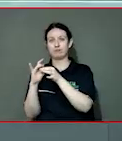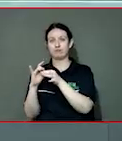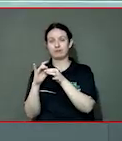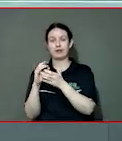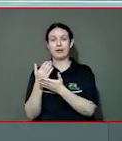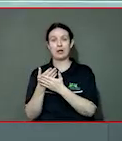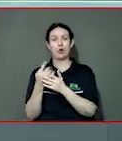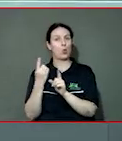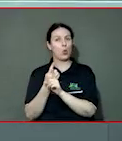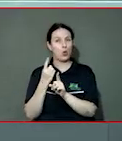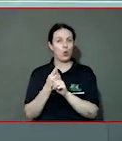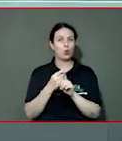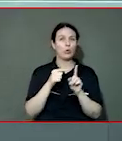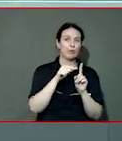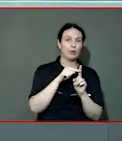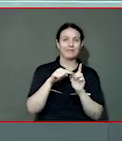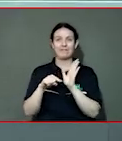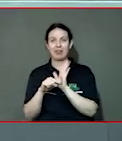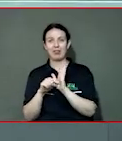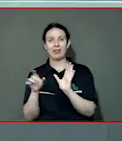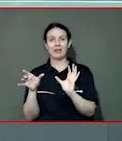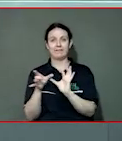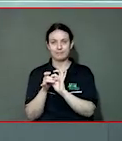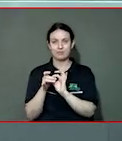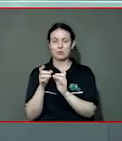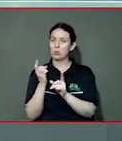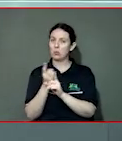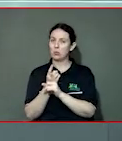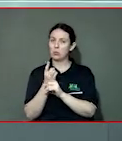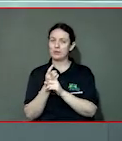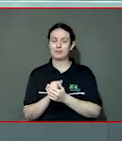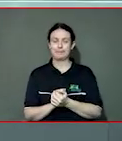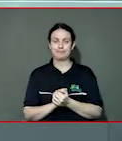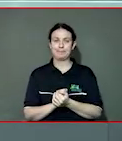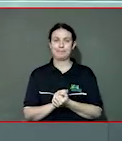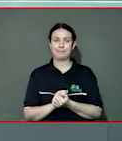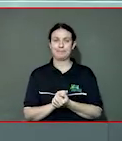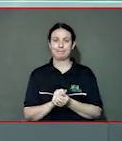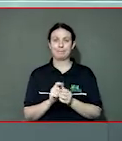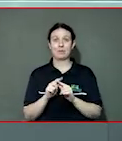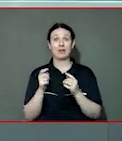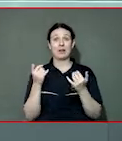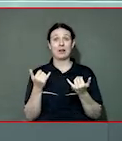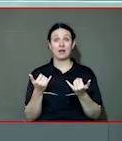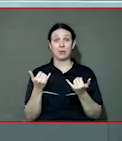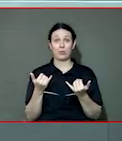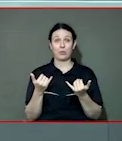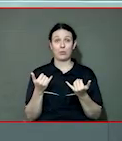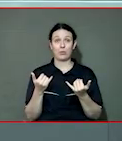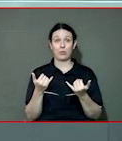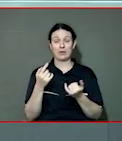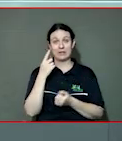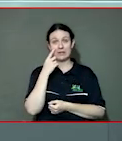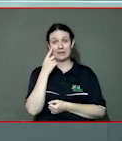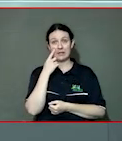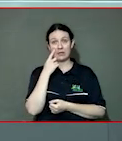Always positive, negative, that must connect. But now, in this case, there